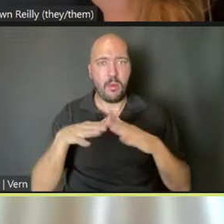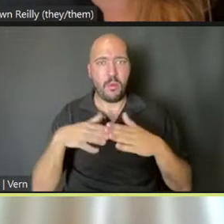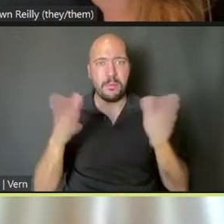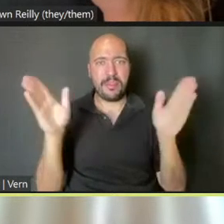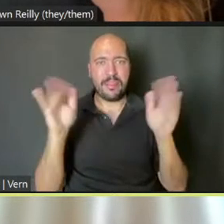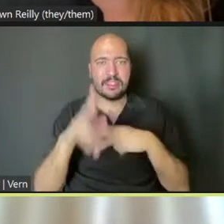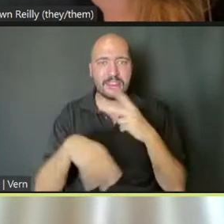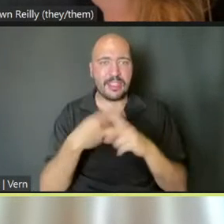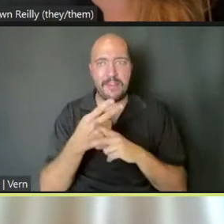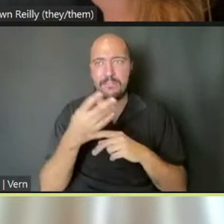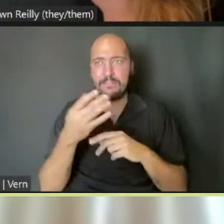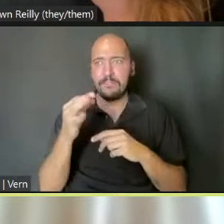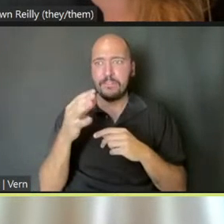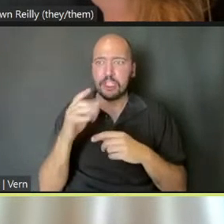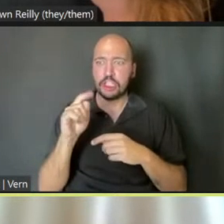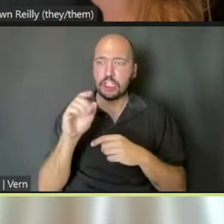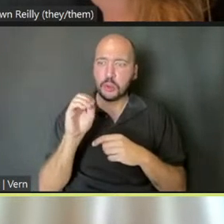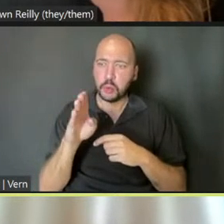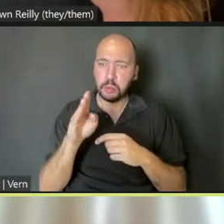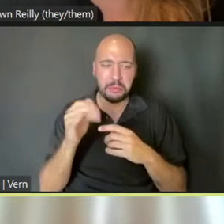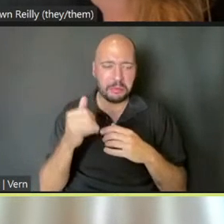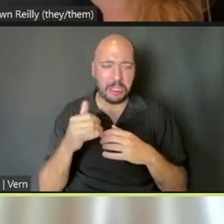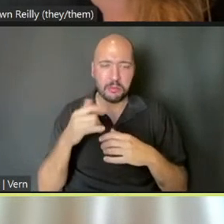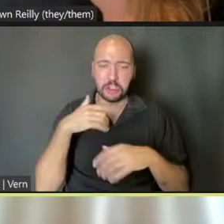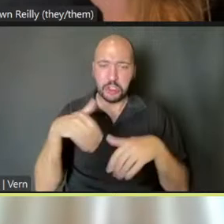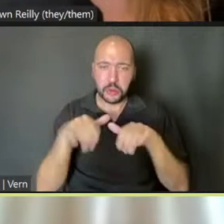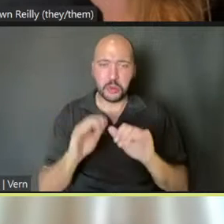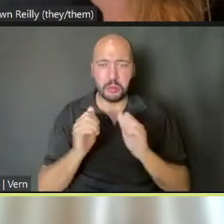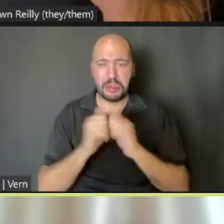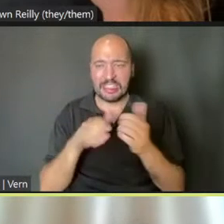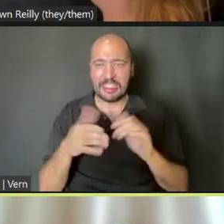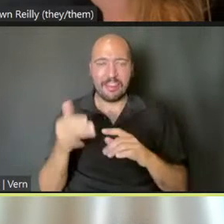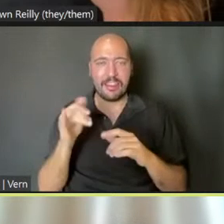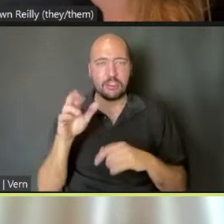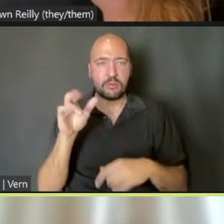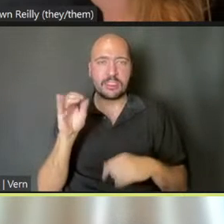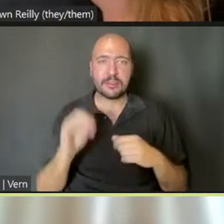this kind of tomb with death, which is this racism?